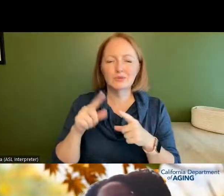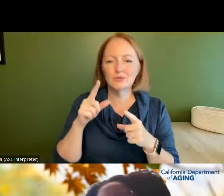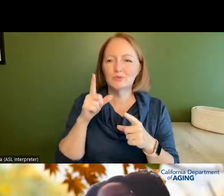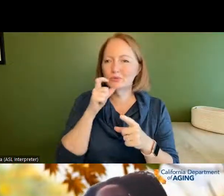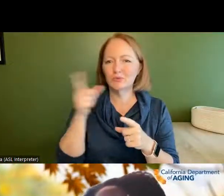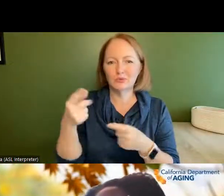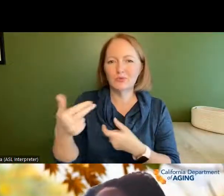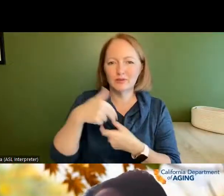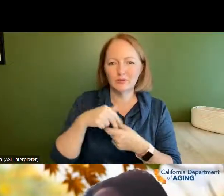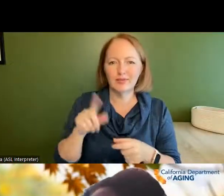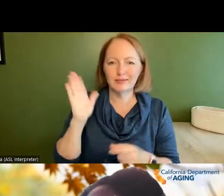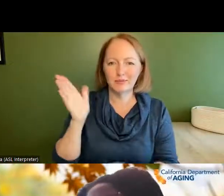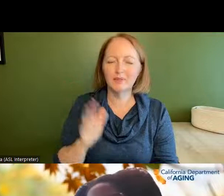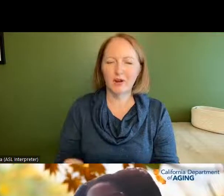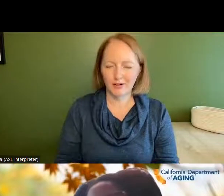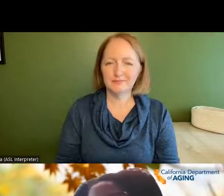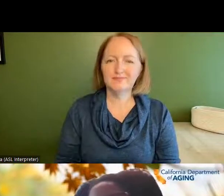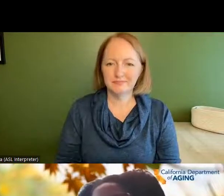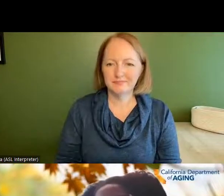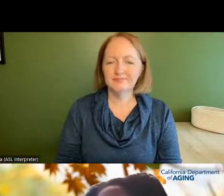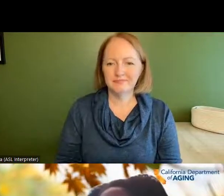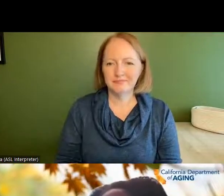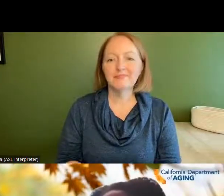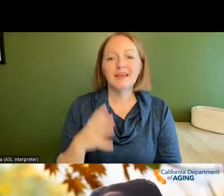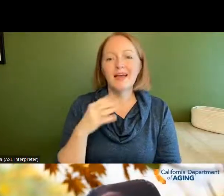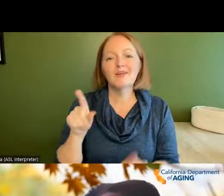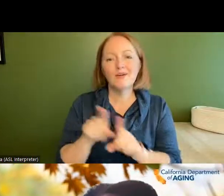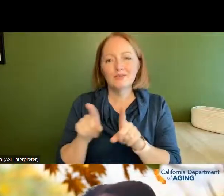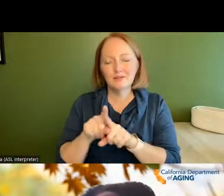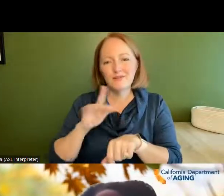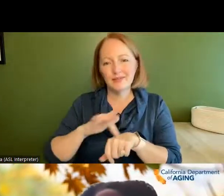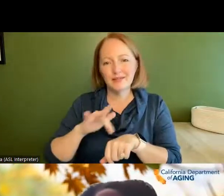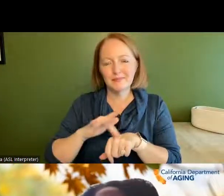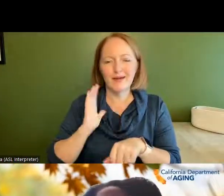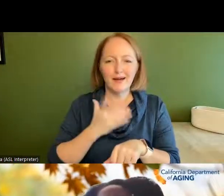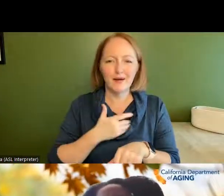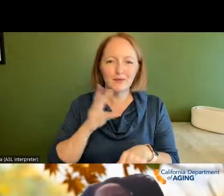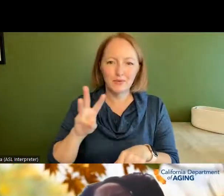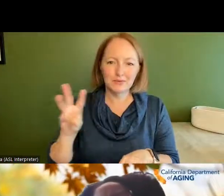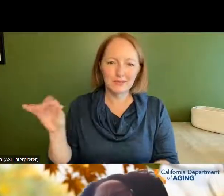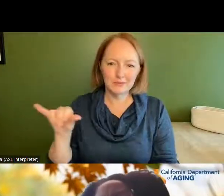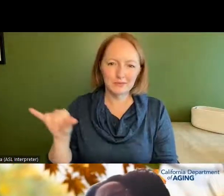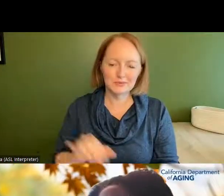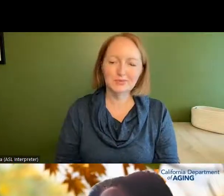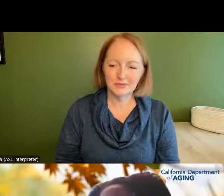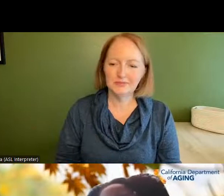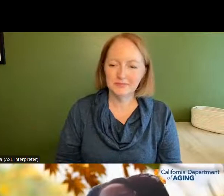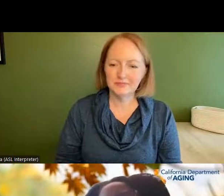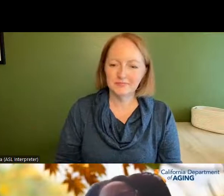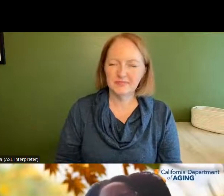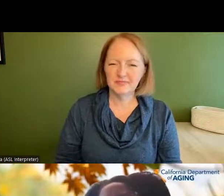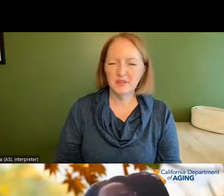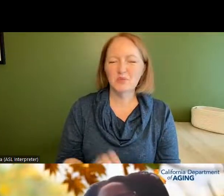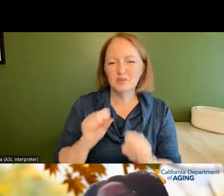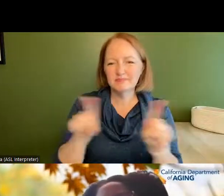webinar, and we will also be making it available on our website, so you can and we'll send a link